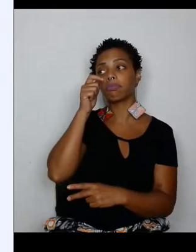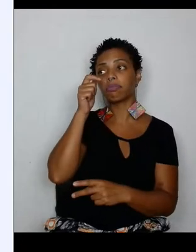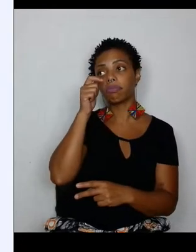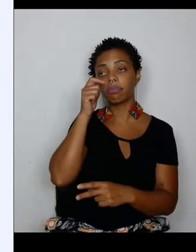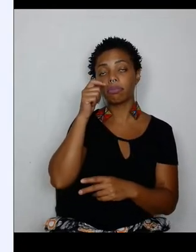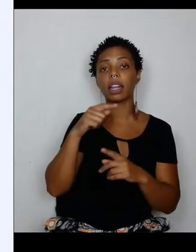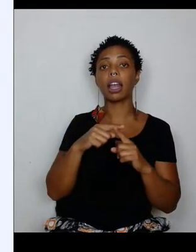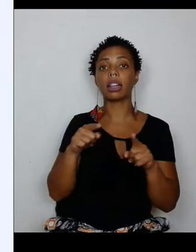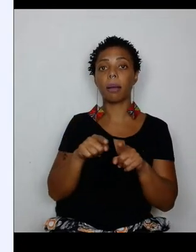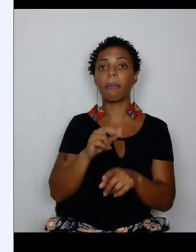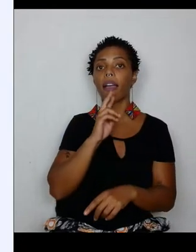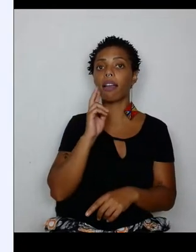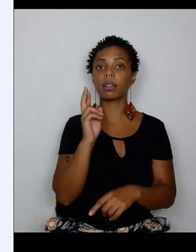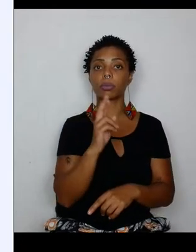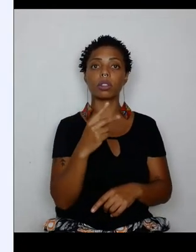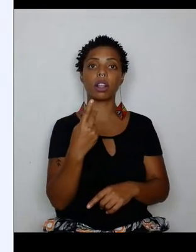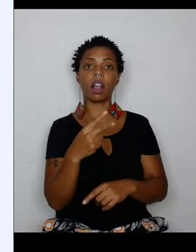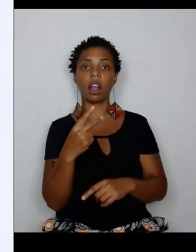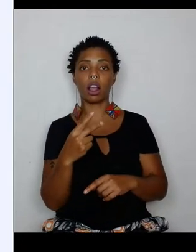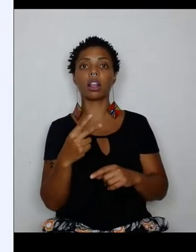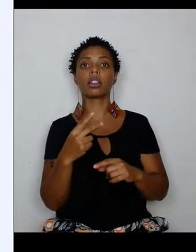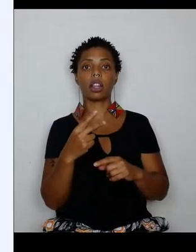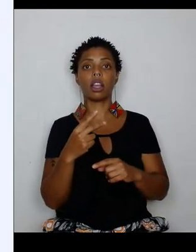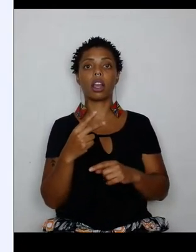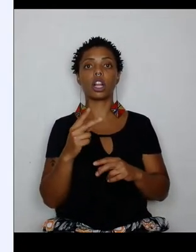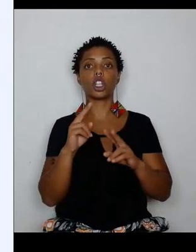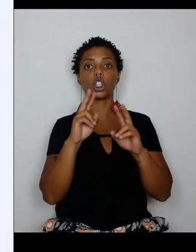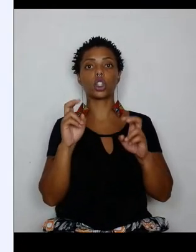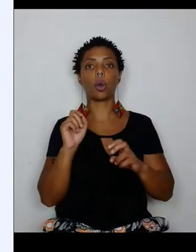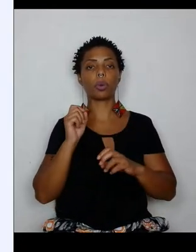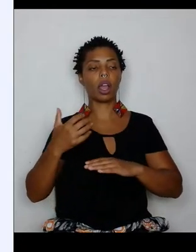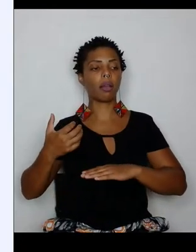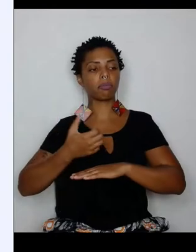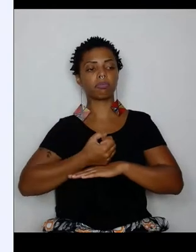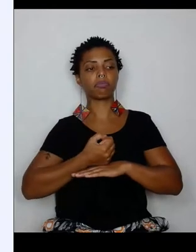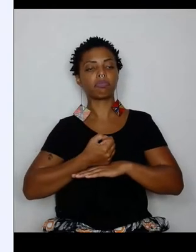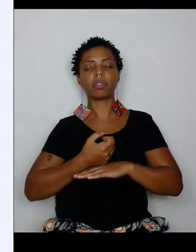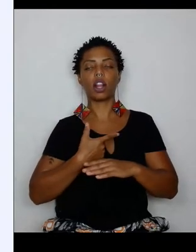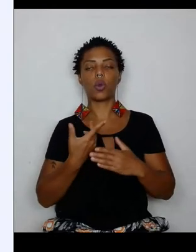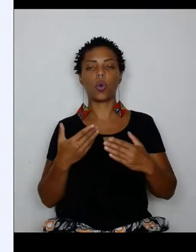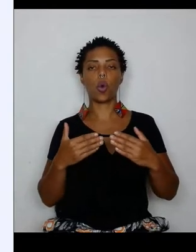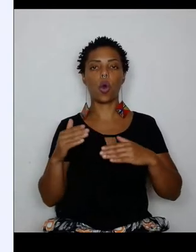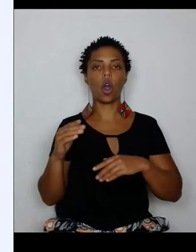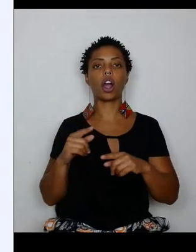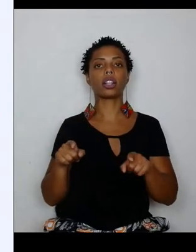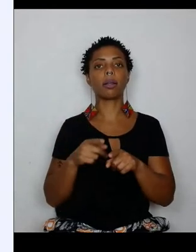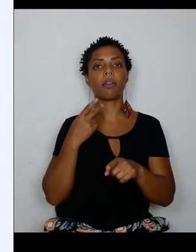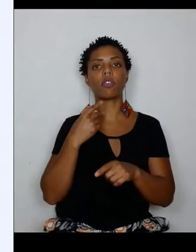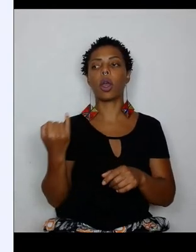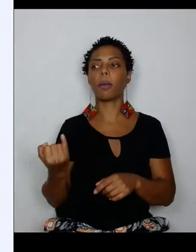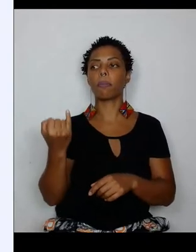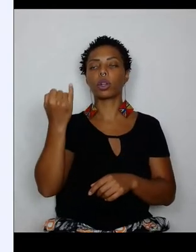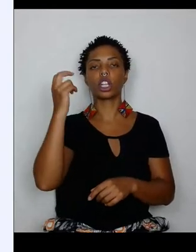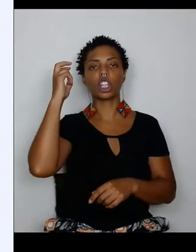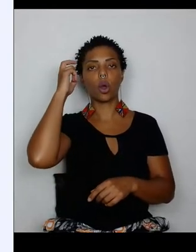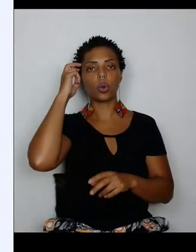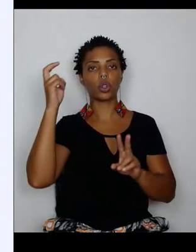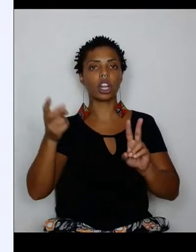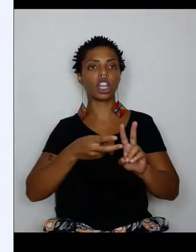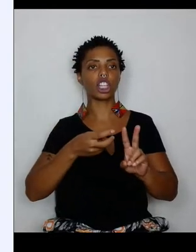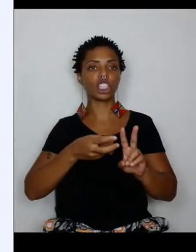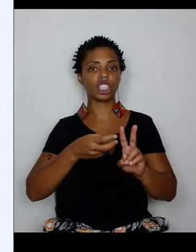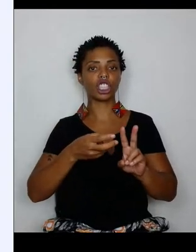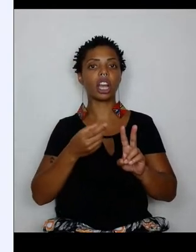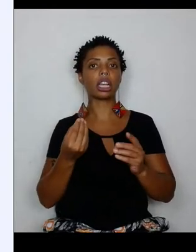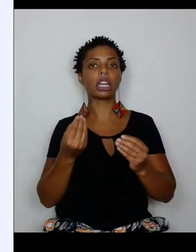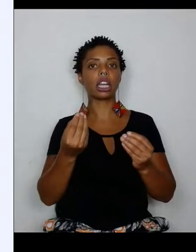imposition of colonialism and its suppression of an indigenous culture a culture that had endowed women with social and